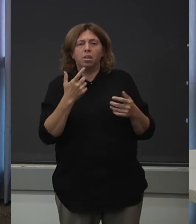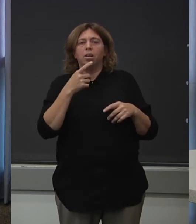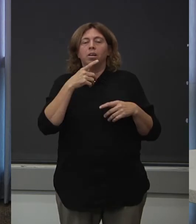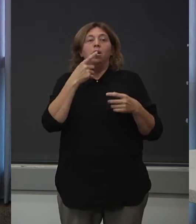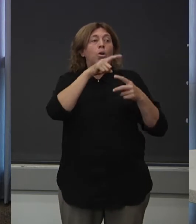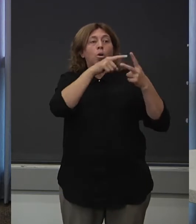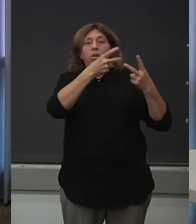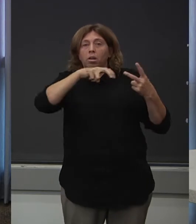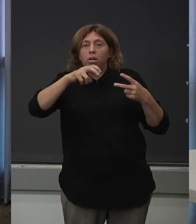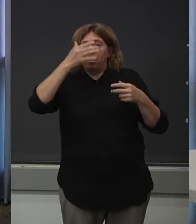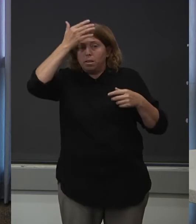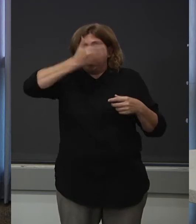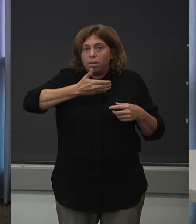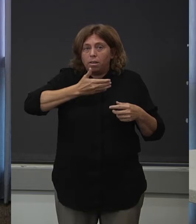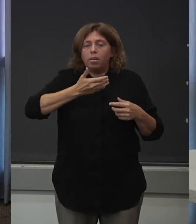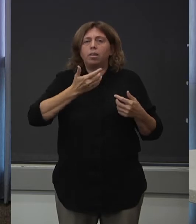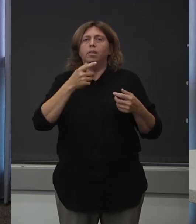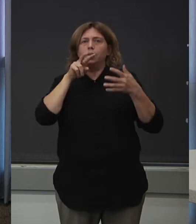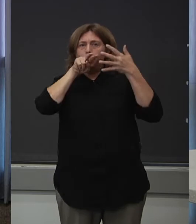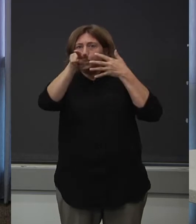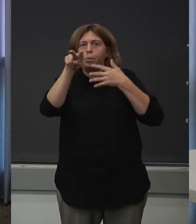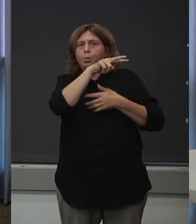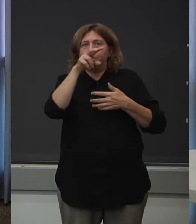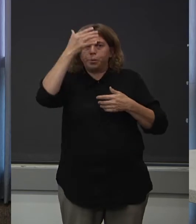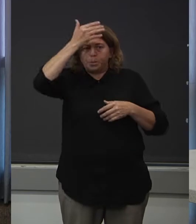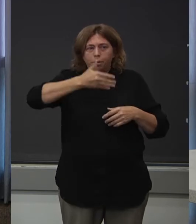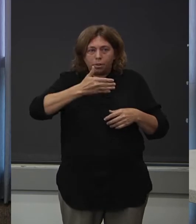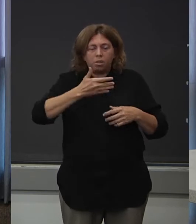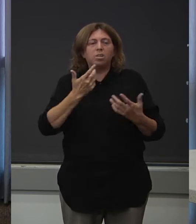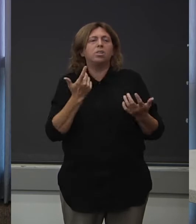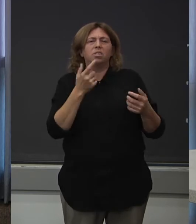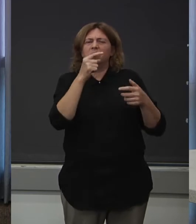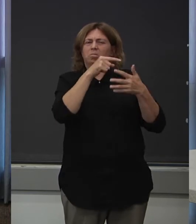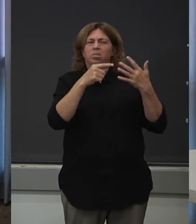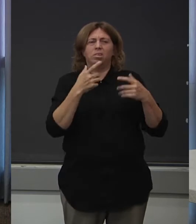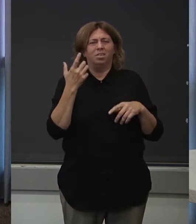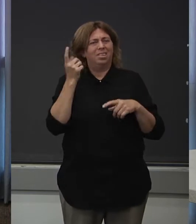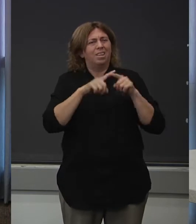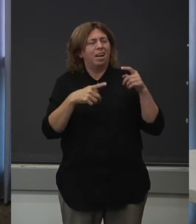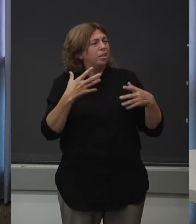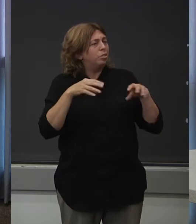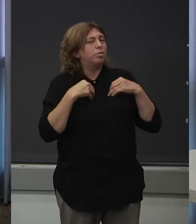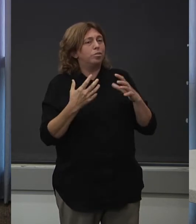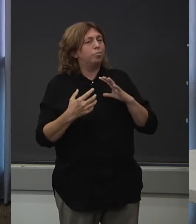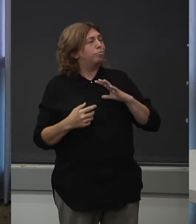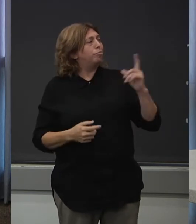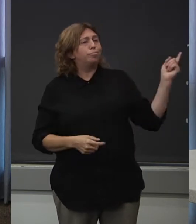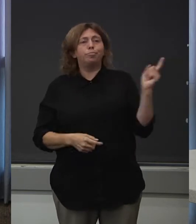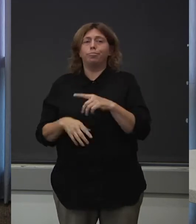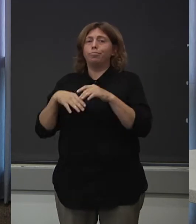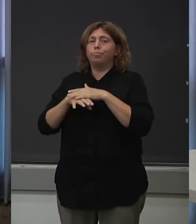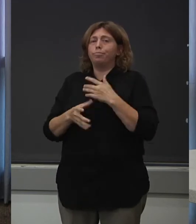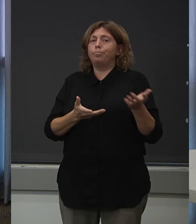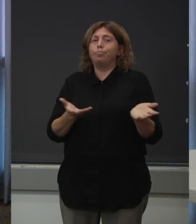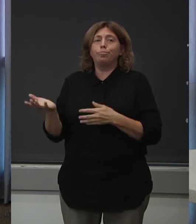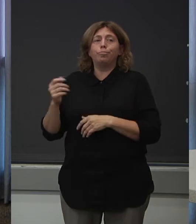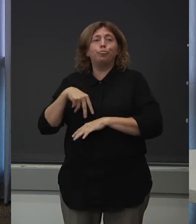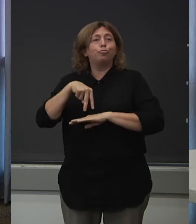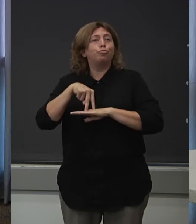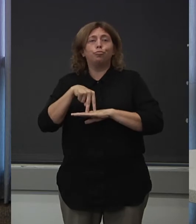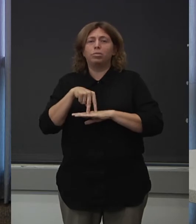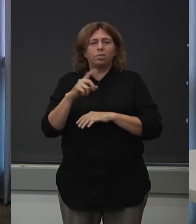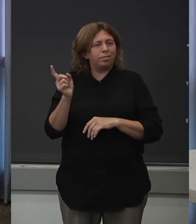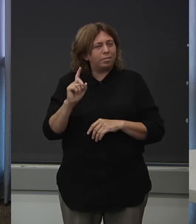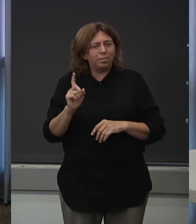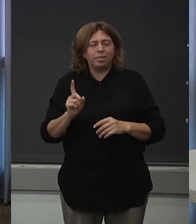do is simply let them into the business without restriction, because they represent a potential hazard, not only to your other customers,